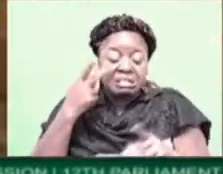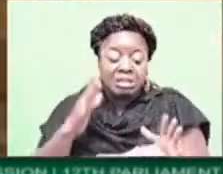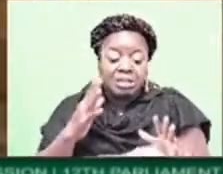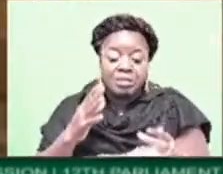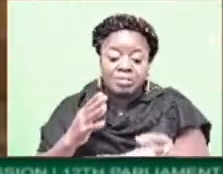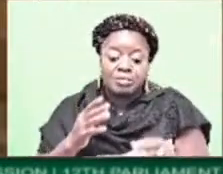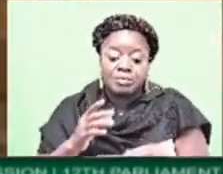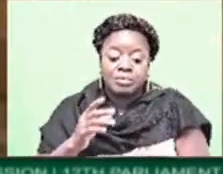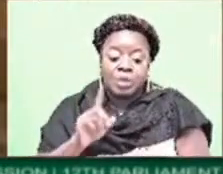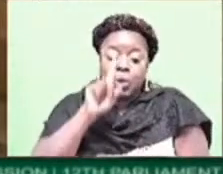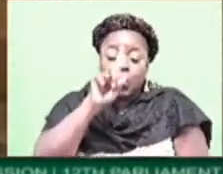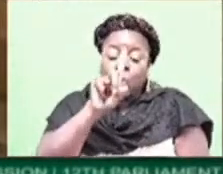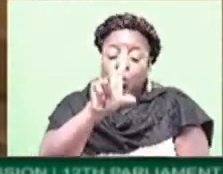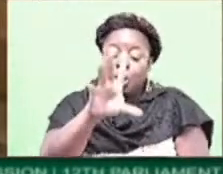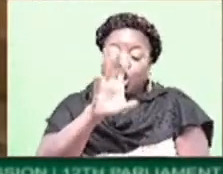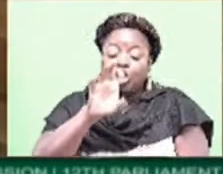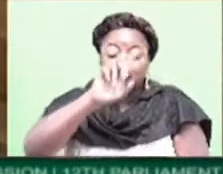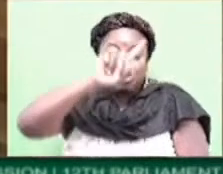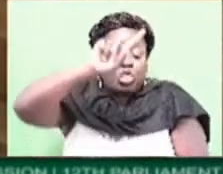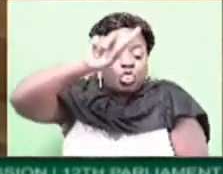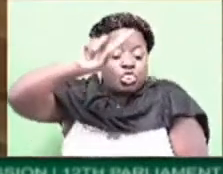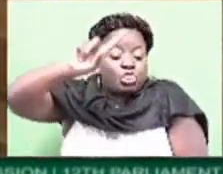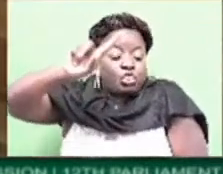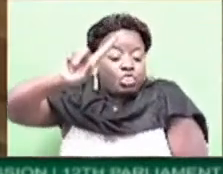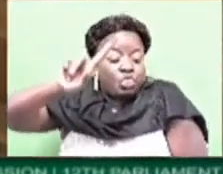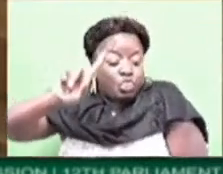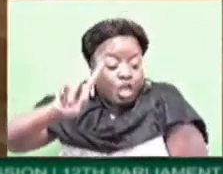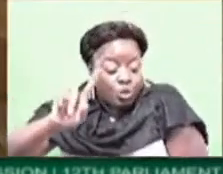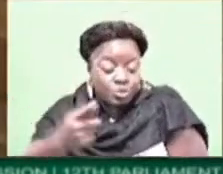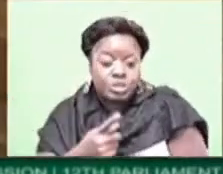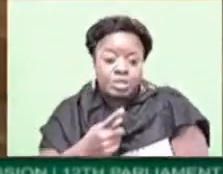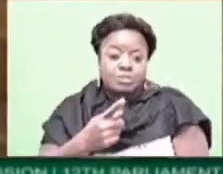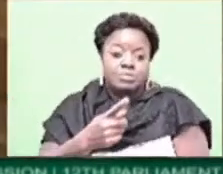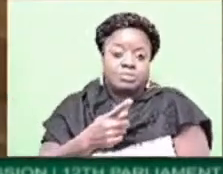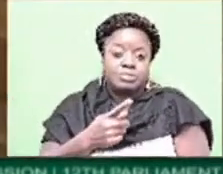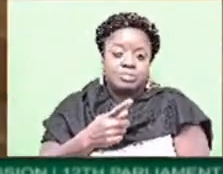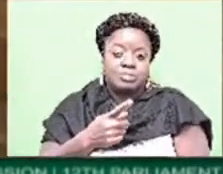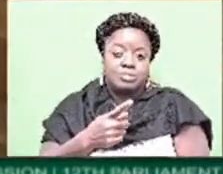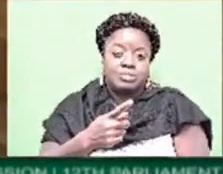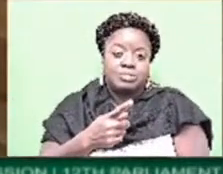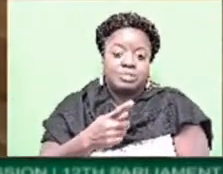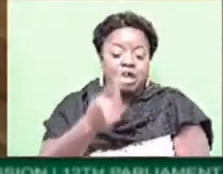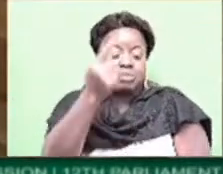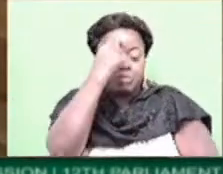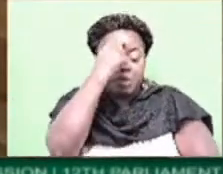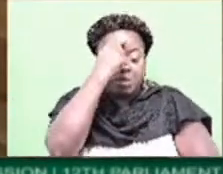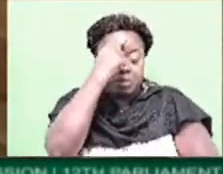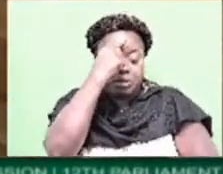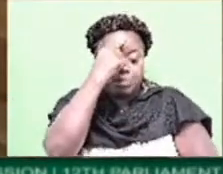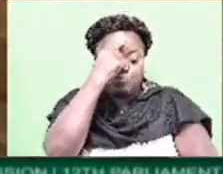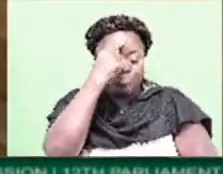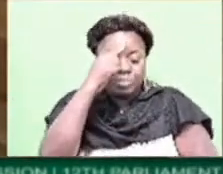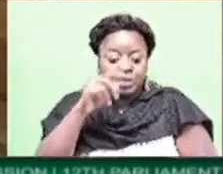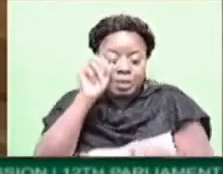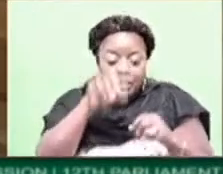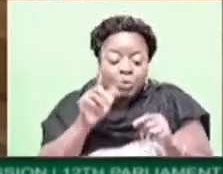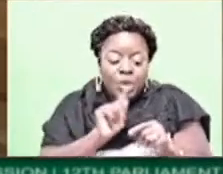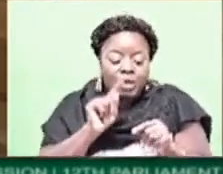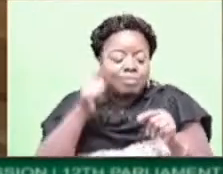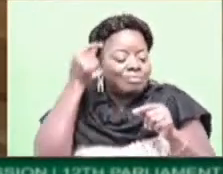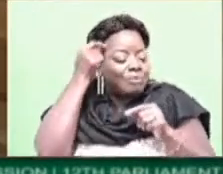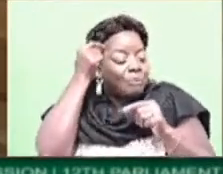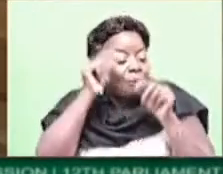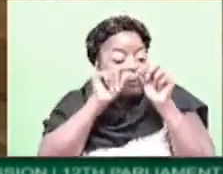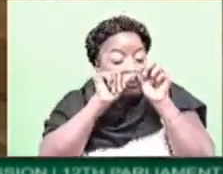100,000 units of that virus could fit in the diameter of a human hair. That is